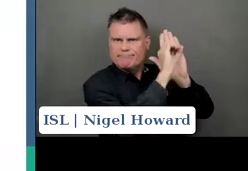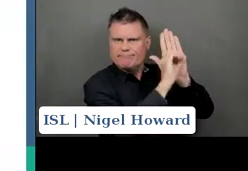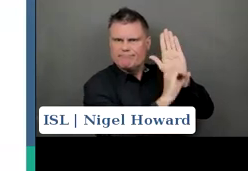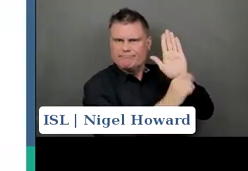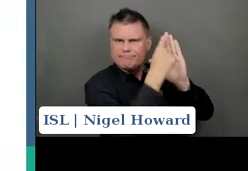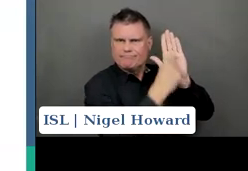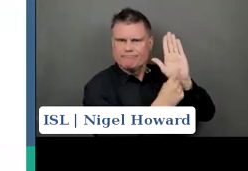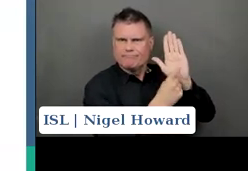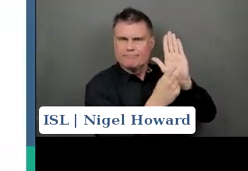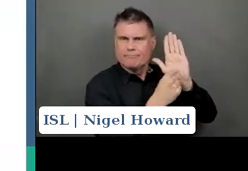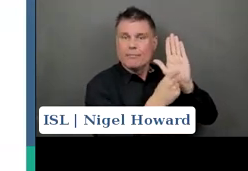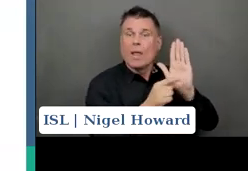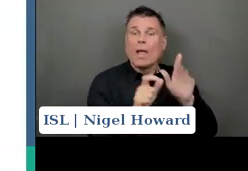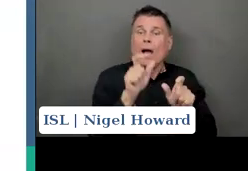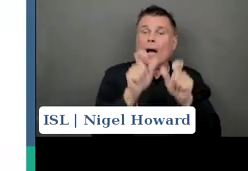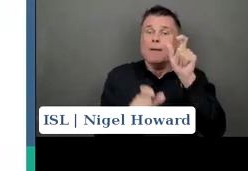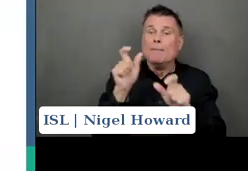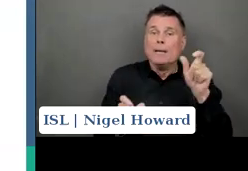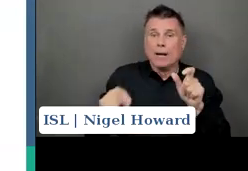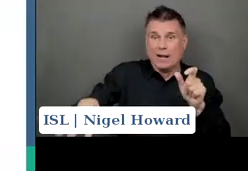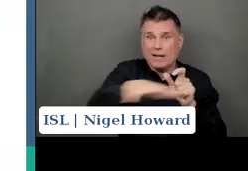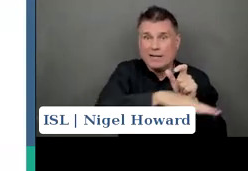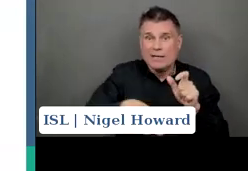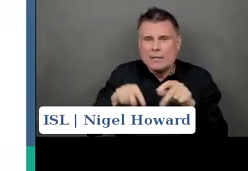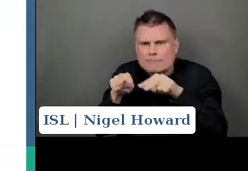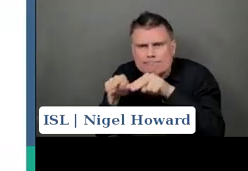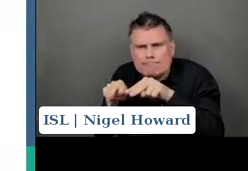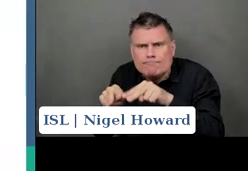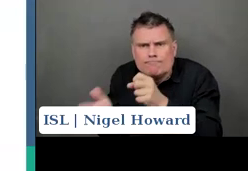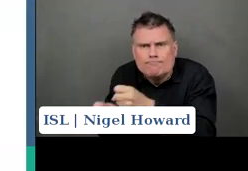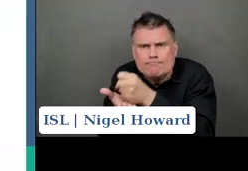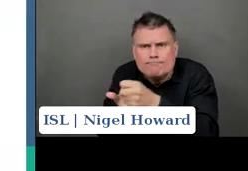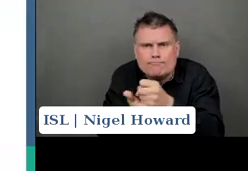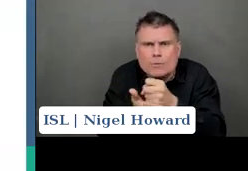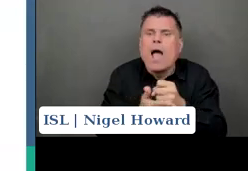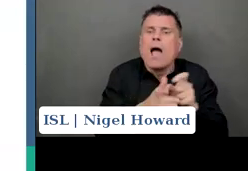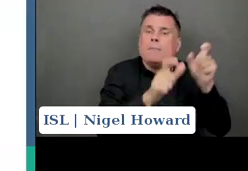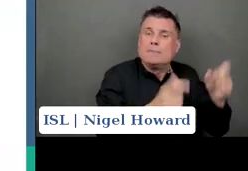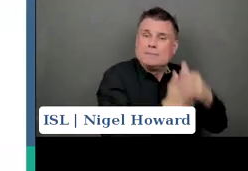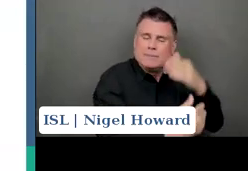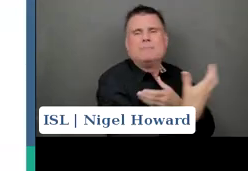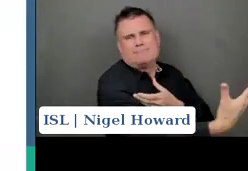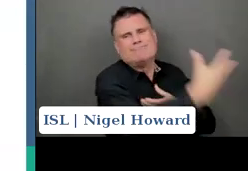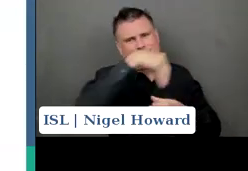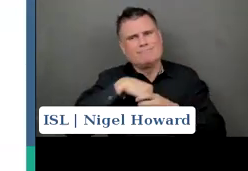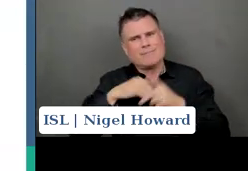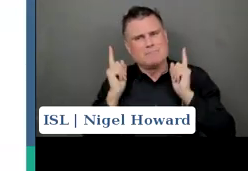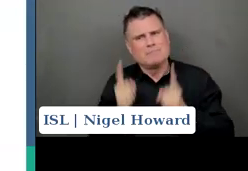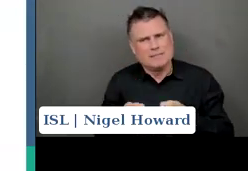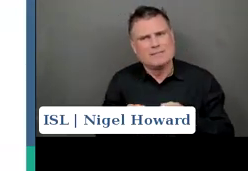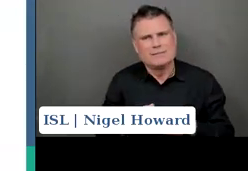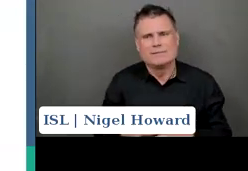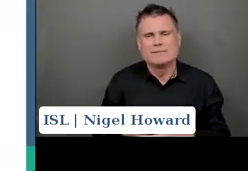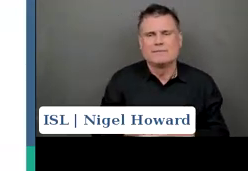include questions of disability, and to make it abundantly clear that it's impossible to discuss care and support without considering these